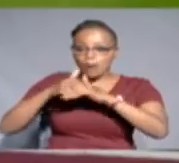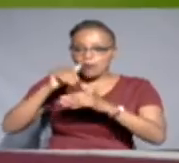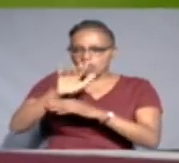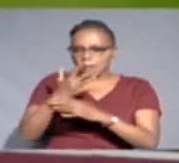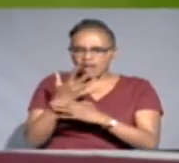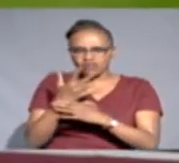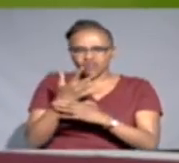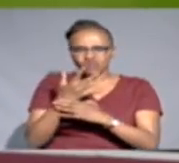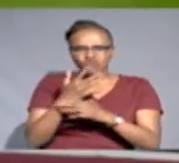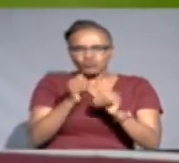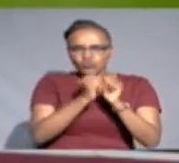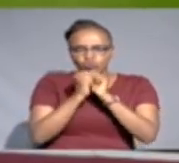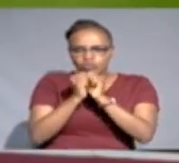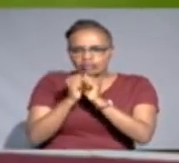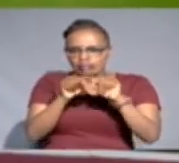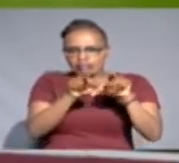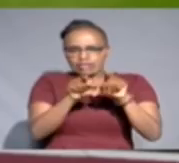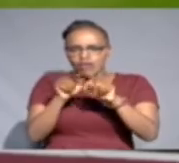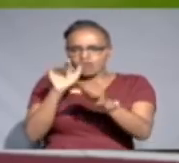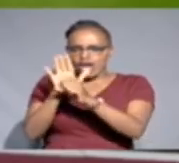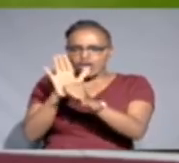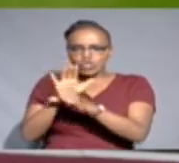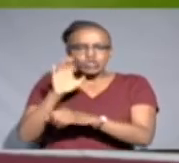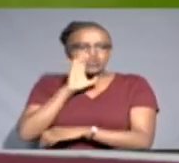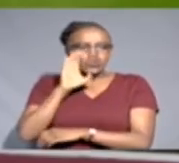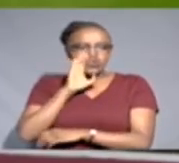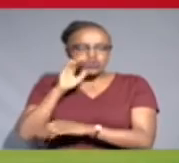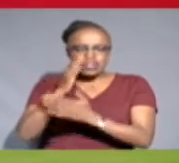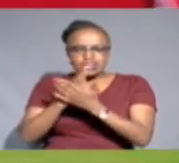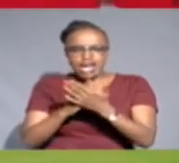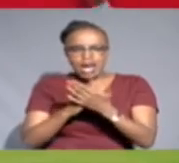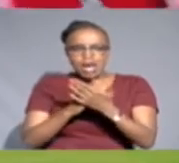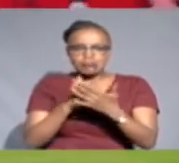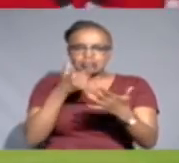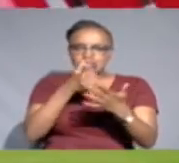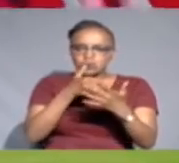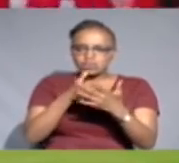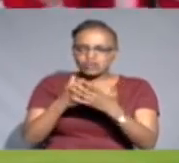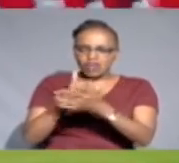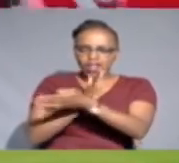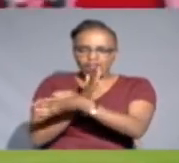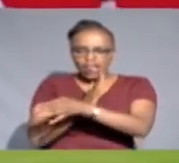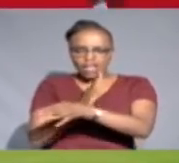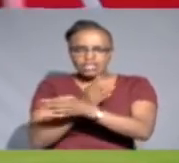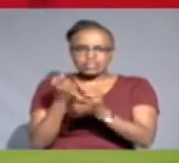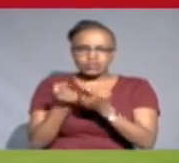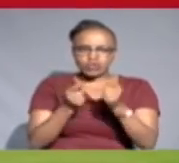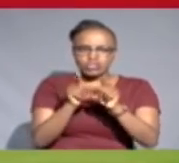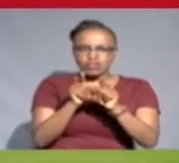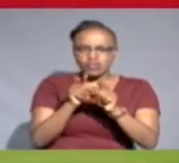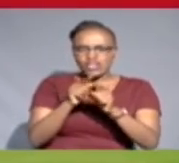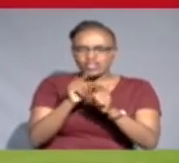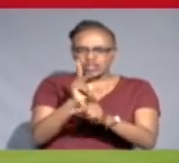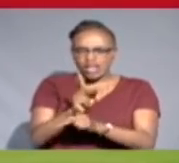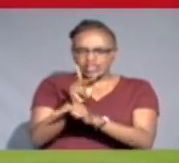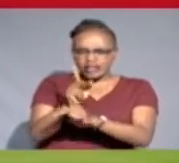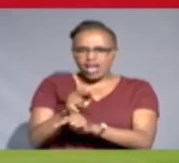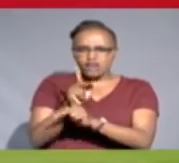the players. Of course, there have been a lot of rumors regarding some of them in terms of injuries, and he was very keen trying